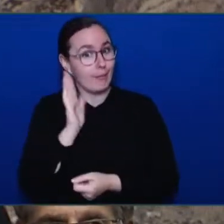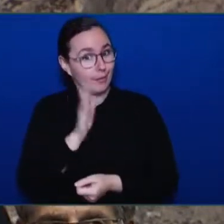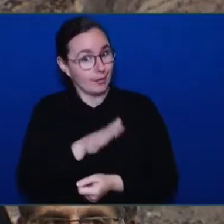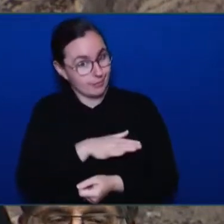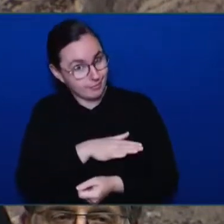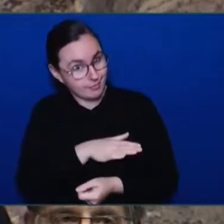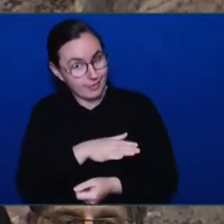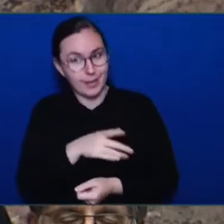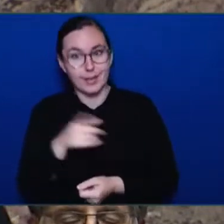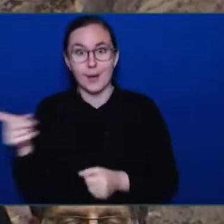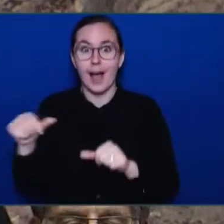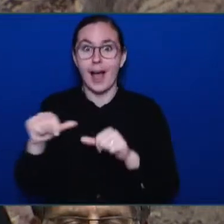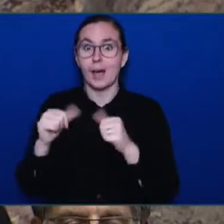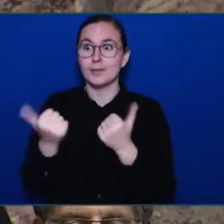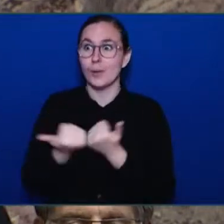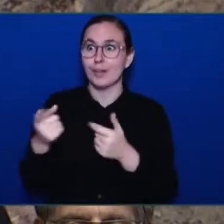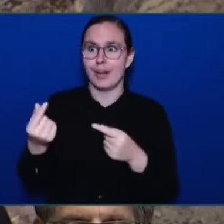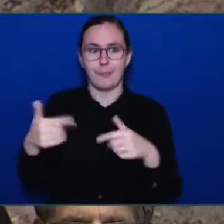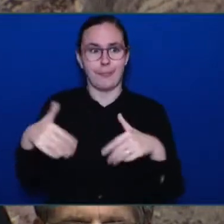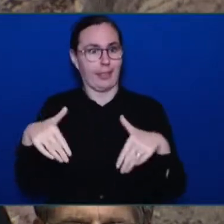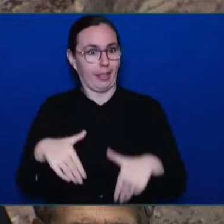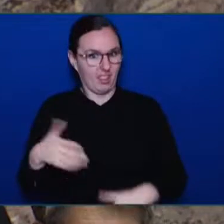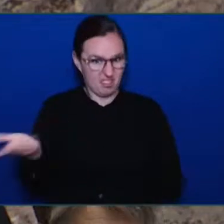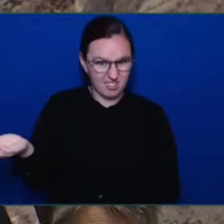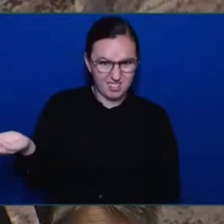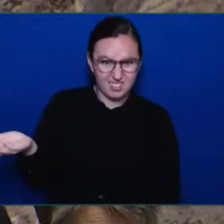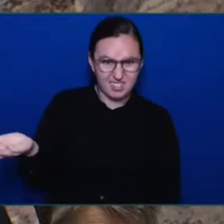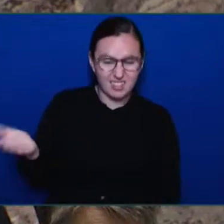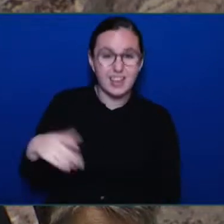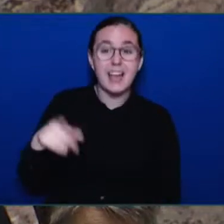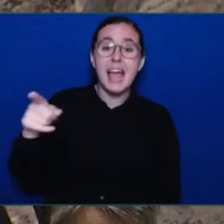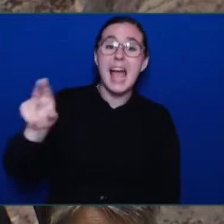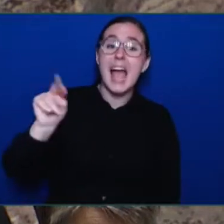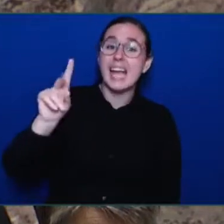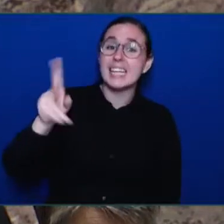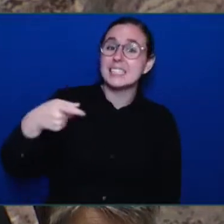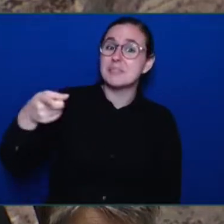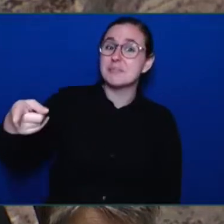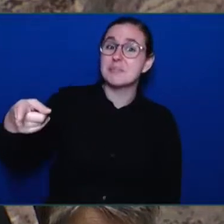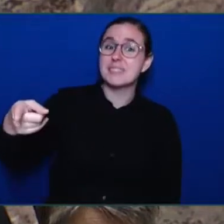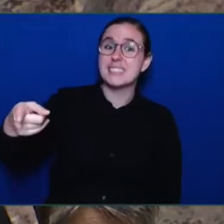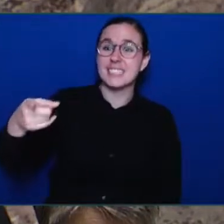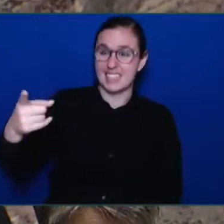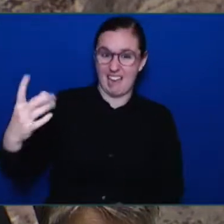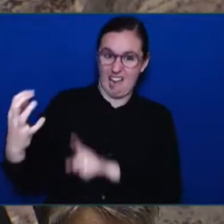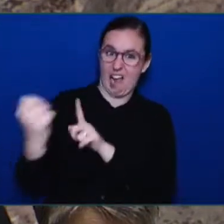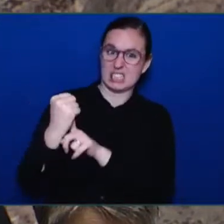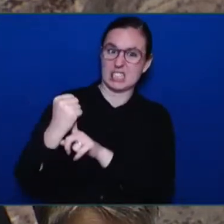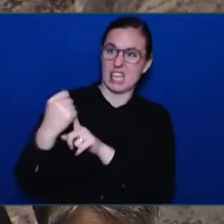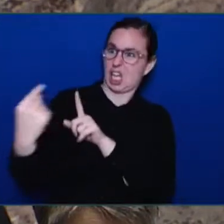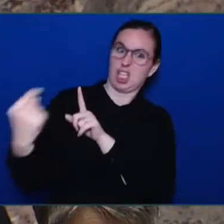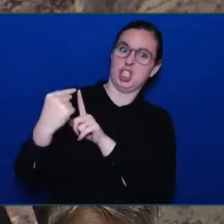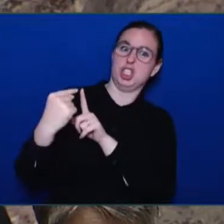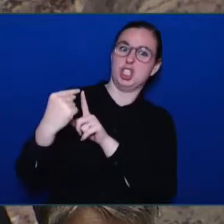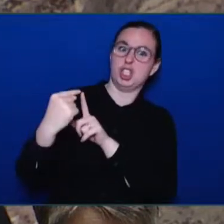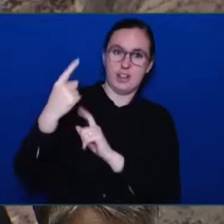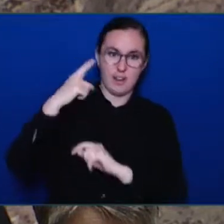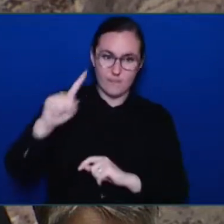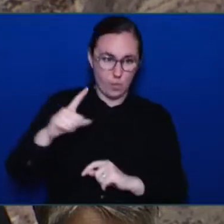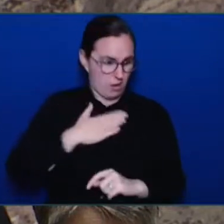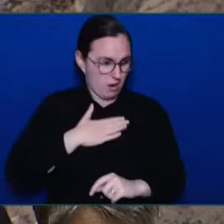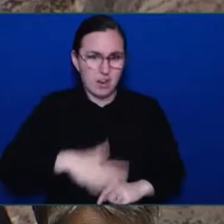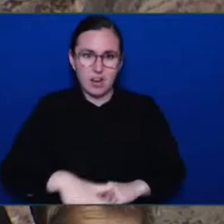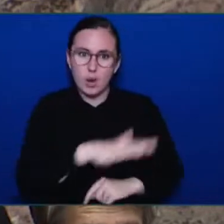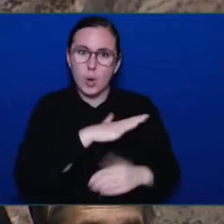Look, the NDP have attacked me for fixing up abandoned, condemned, run-down homes in my own community and then turning them into